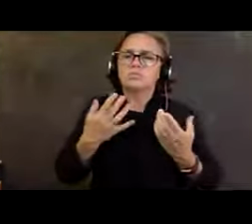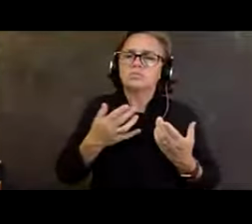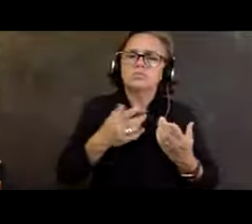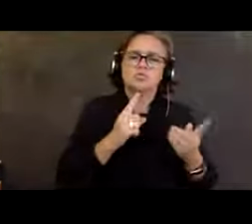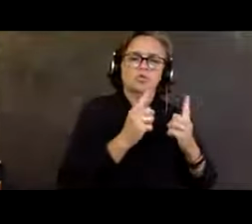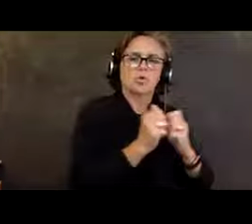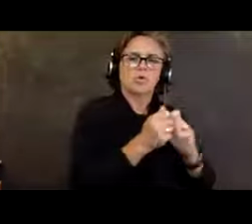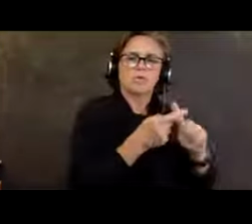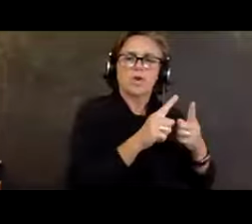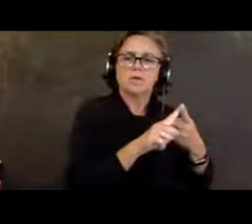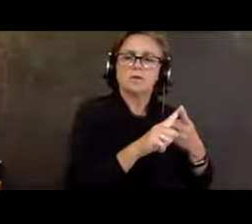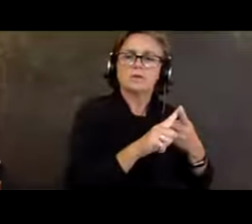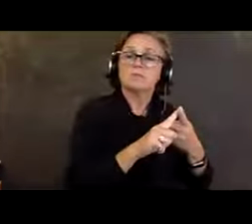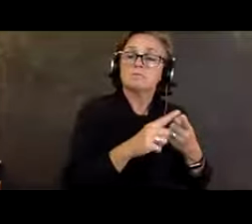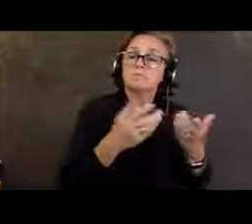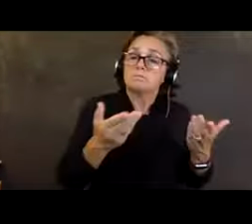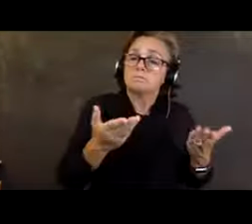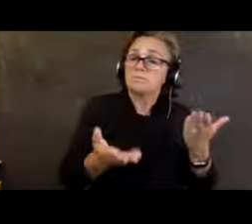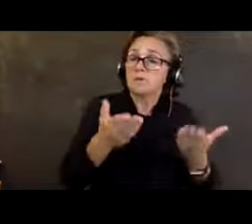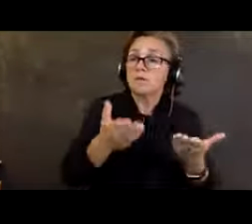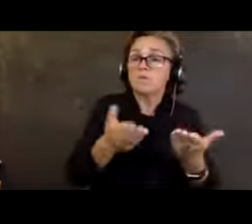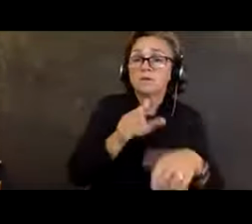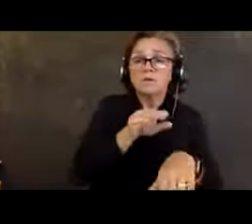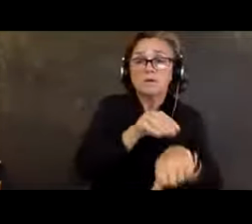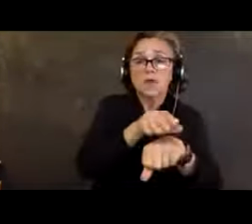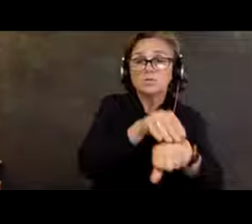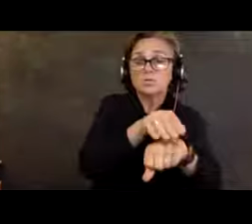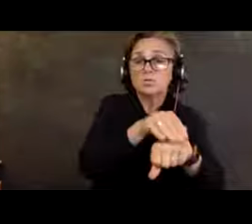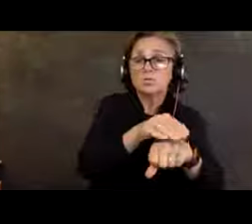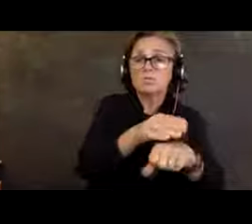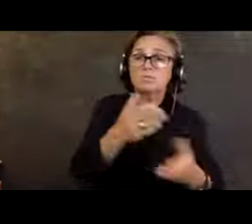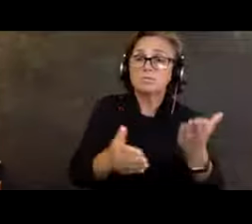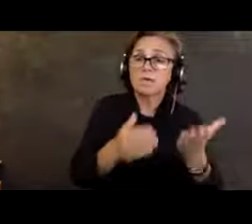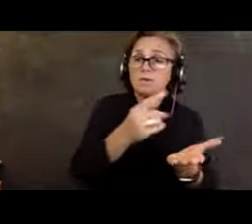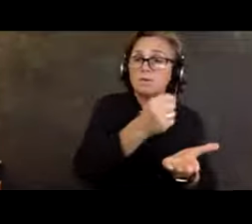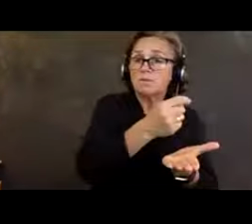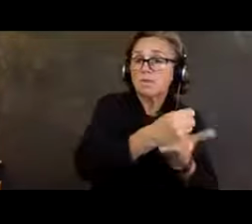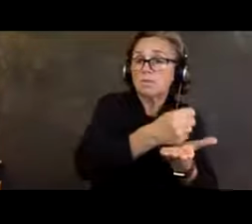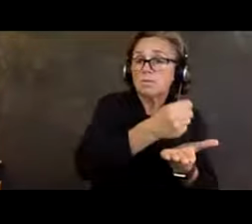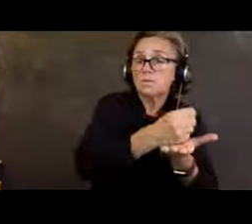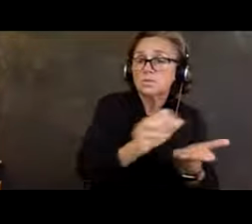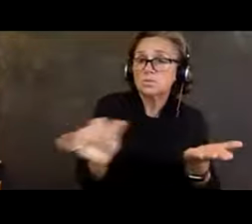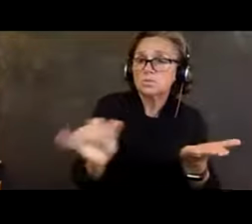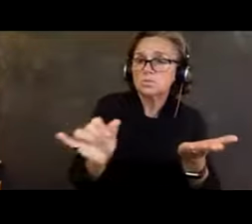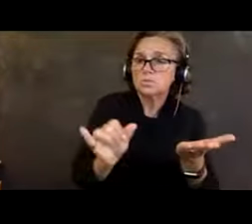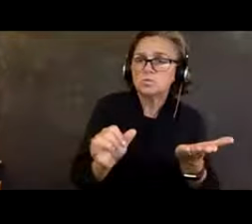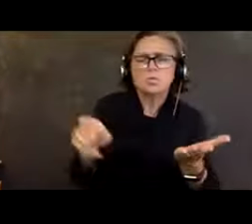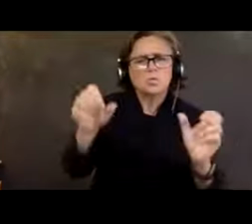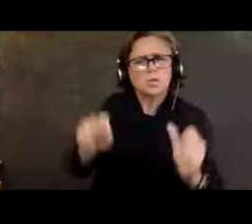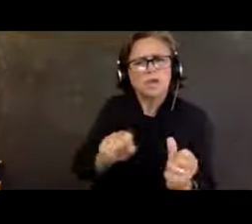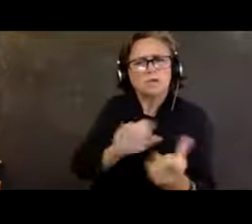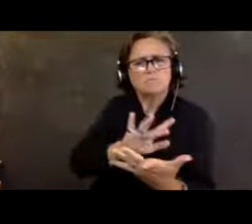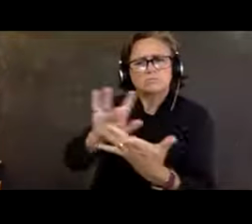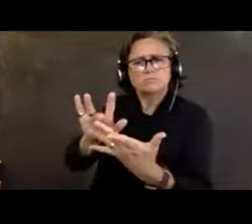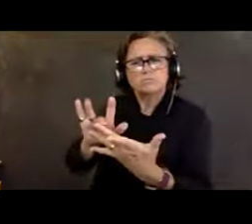additional support, reaching out to a counselor, talking with your primary care doctor, your insurance company, to find out a mental health provider that